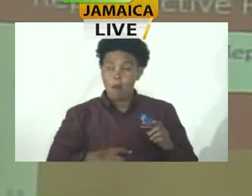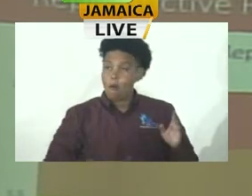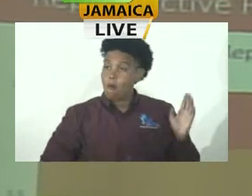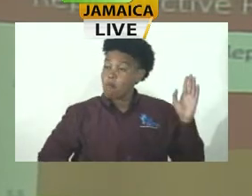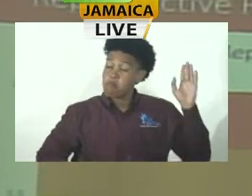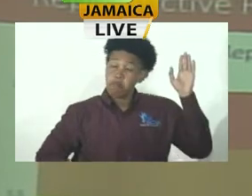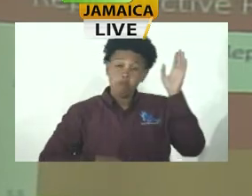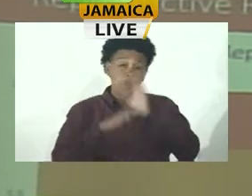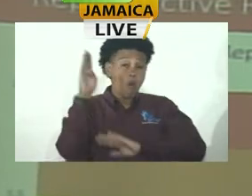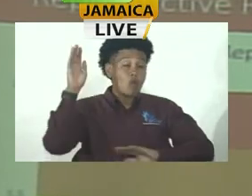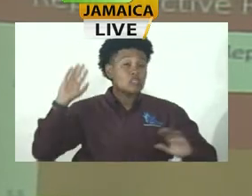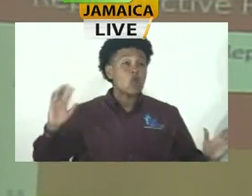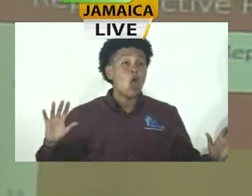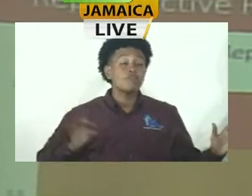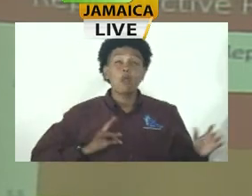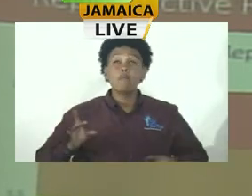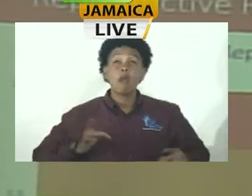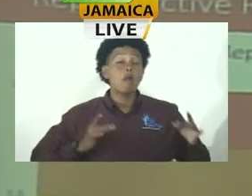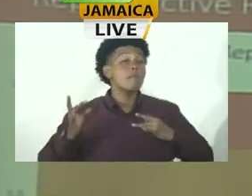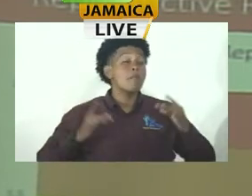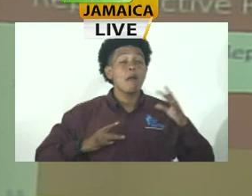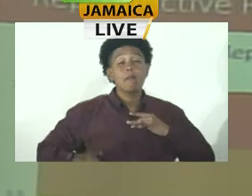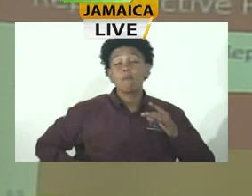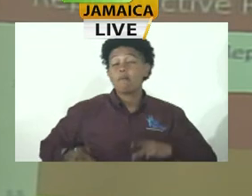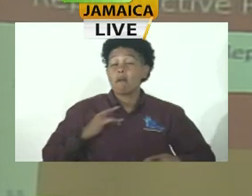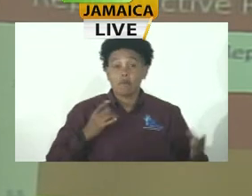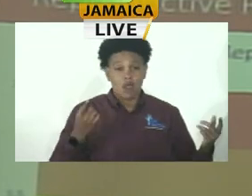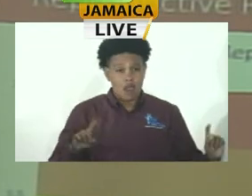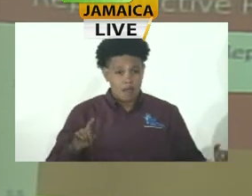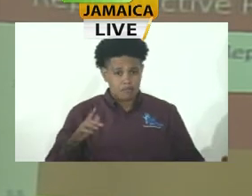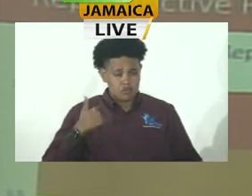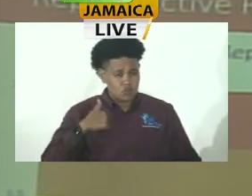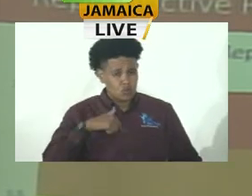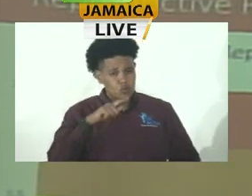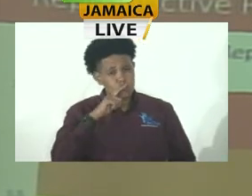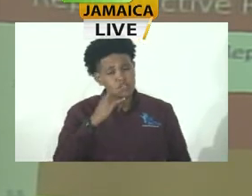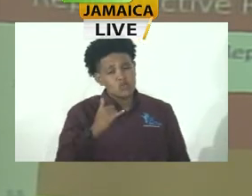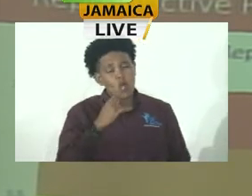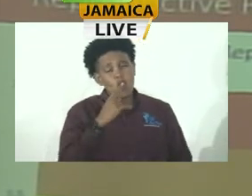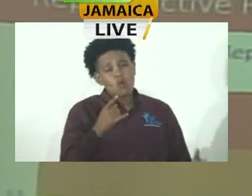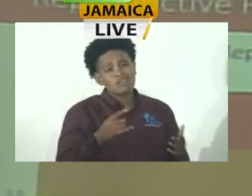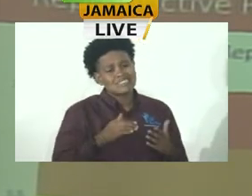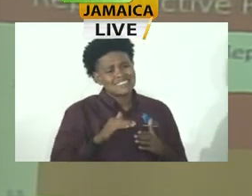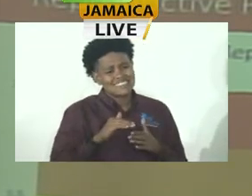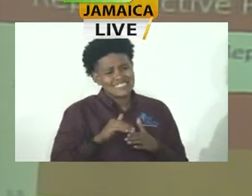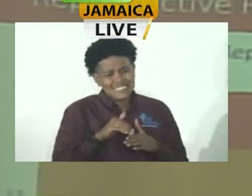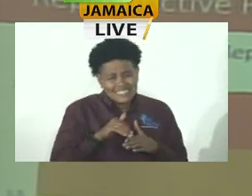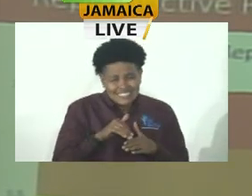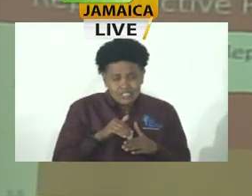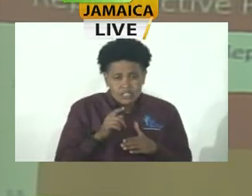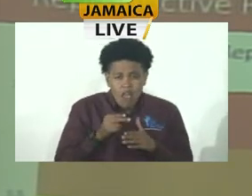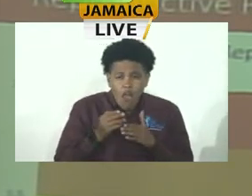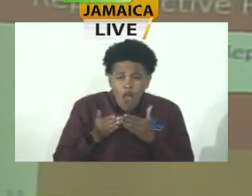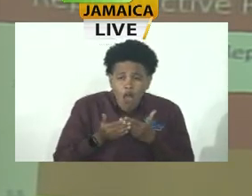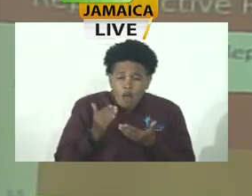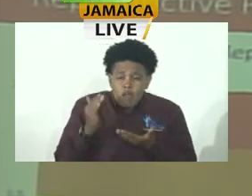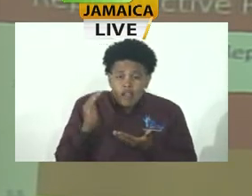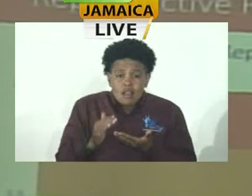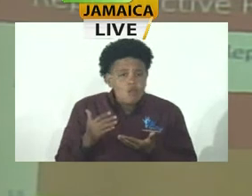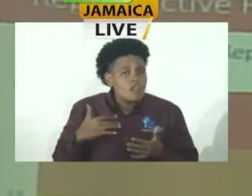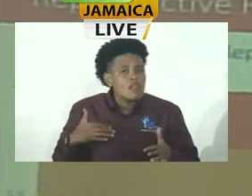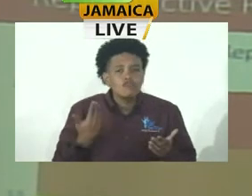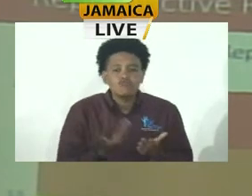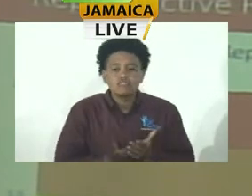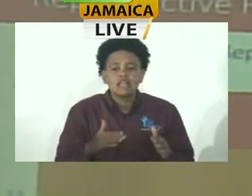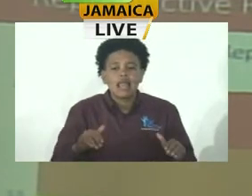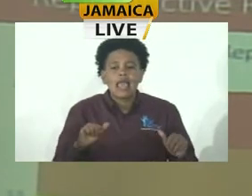astronomically so we are just on the edge of decreasing we're not quite there yet anything